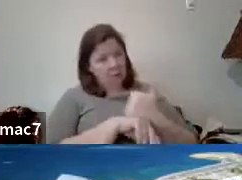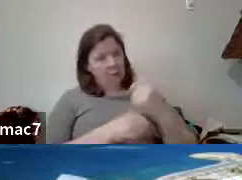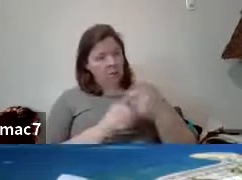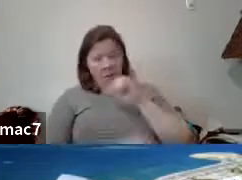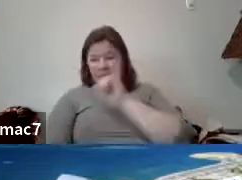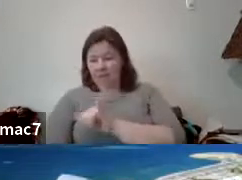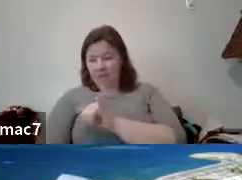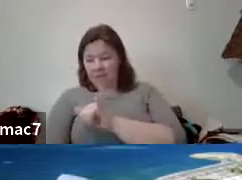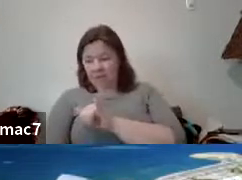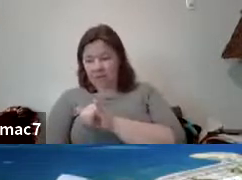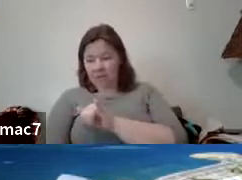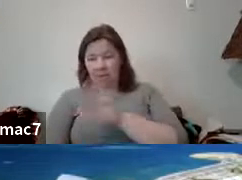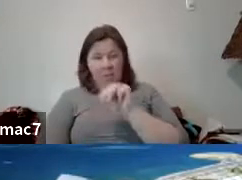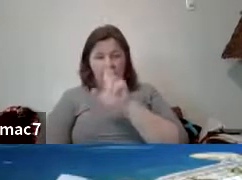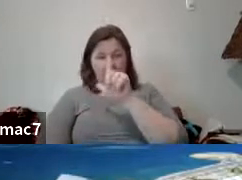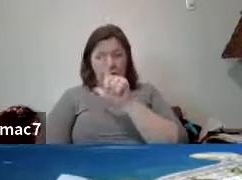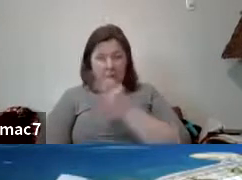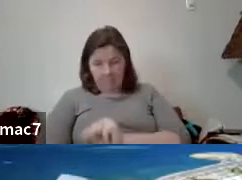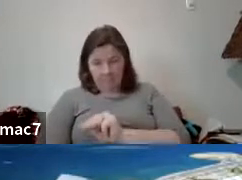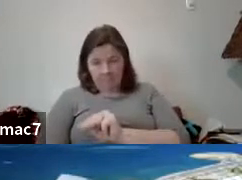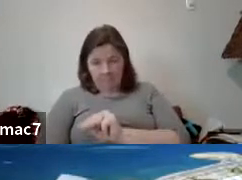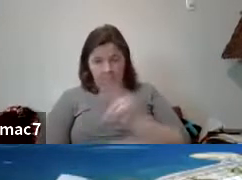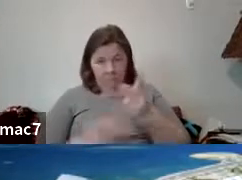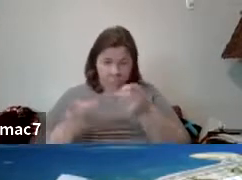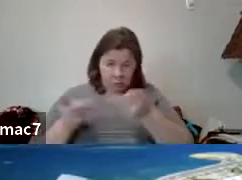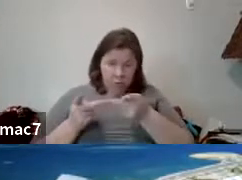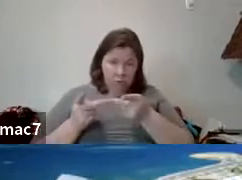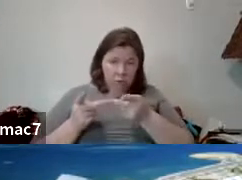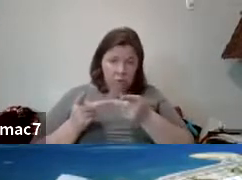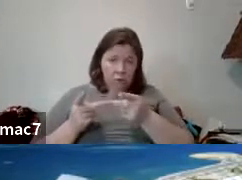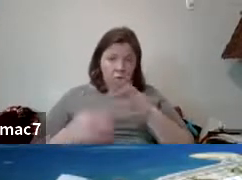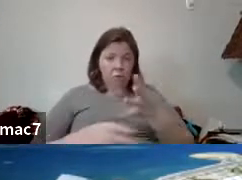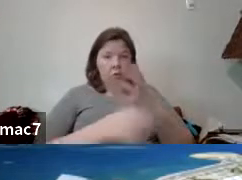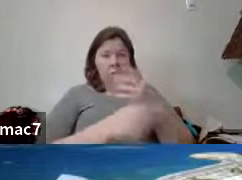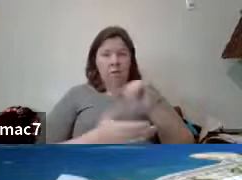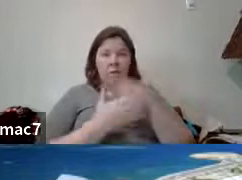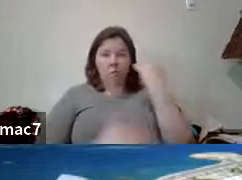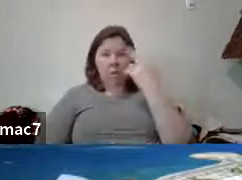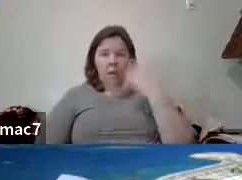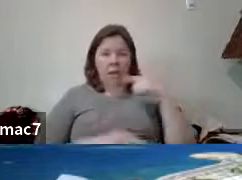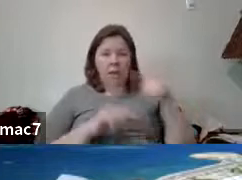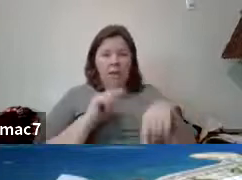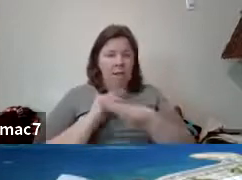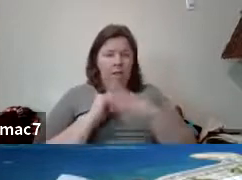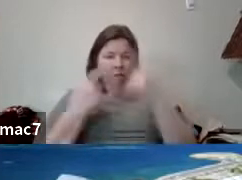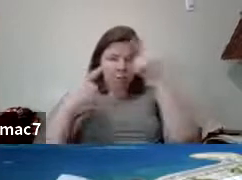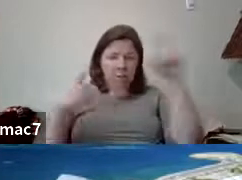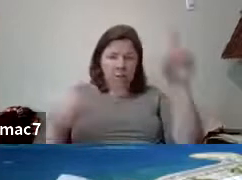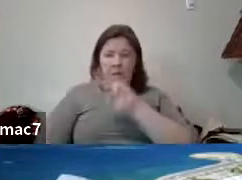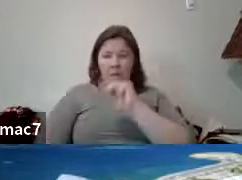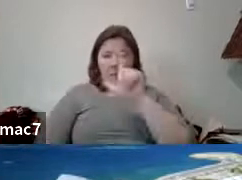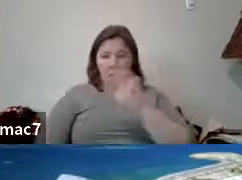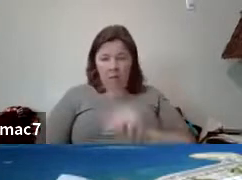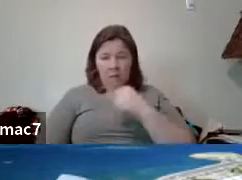this MLM position, or I need to get. And that's the reason why I could never be successful at MLM, because